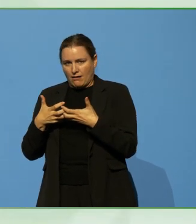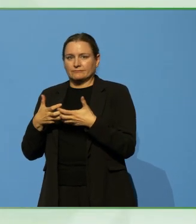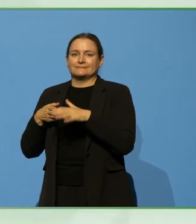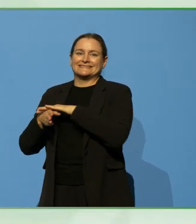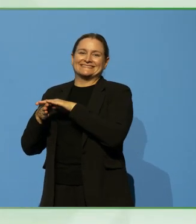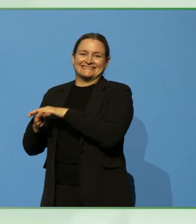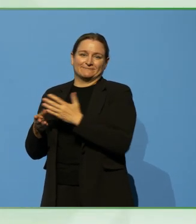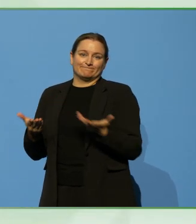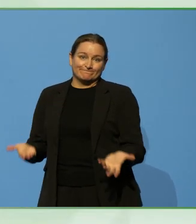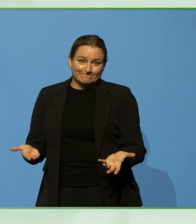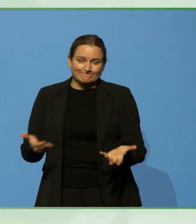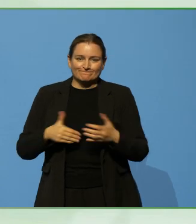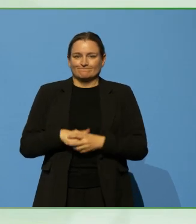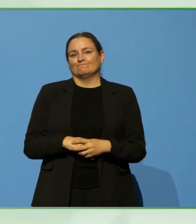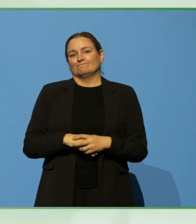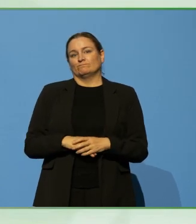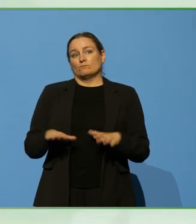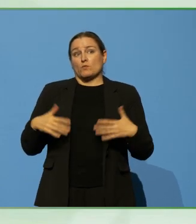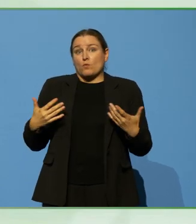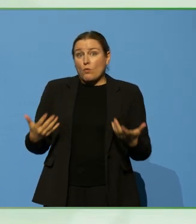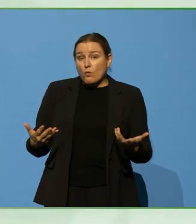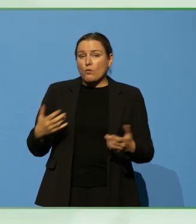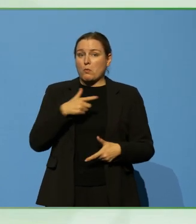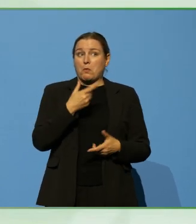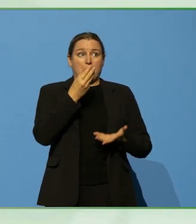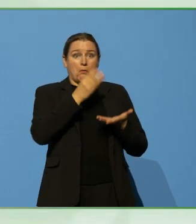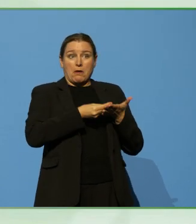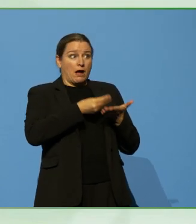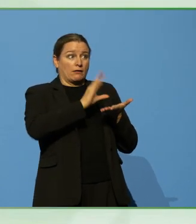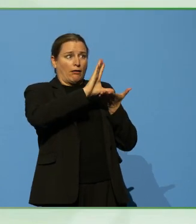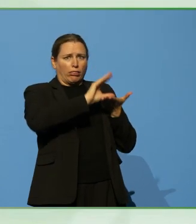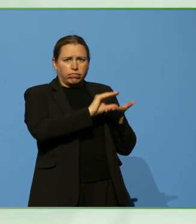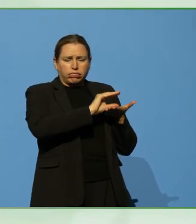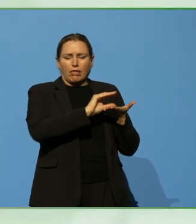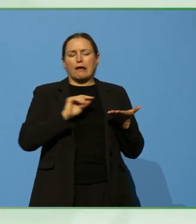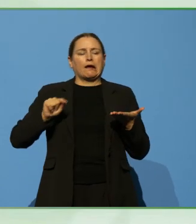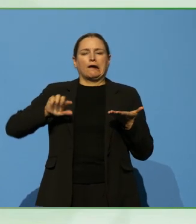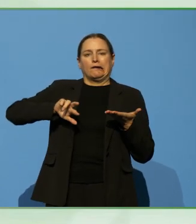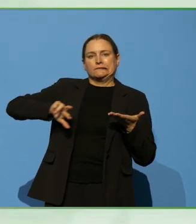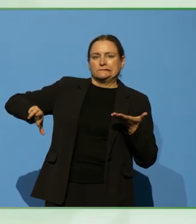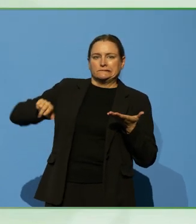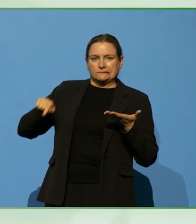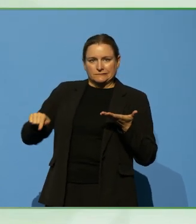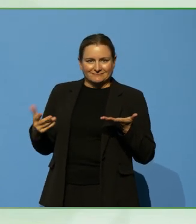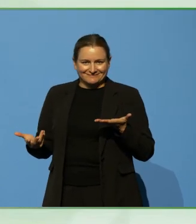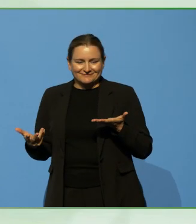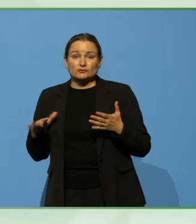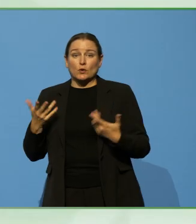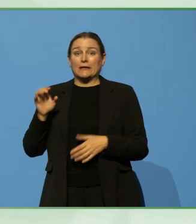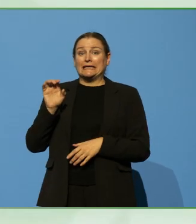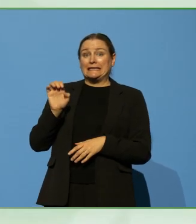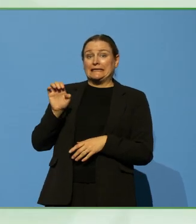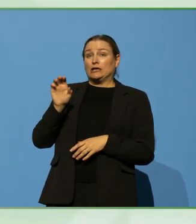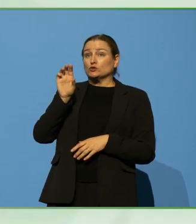can, by design, be excluding. And the digital euro is being shaped by the European Central Bank as a social good,